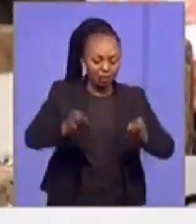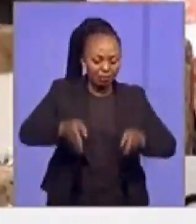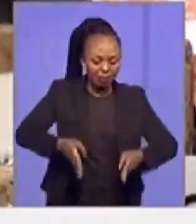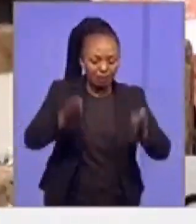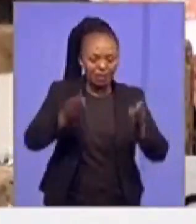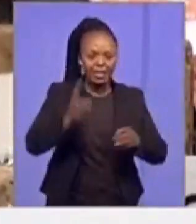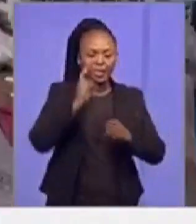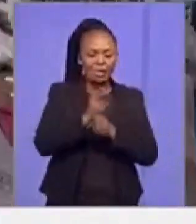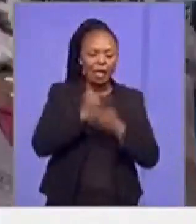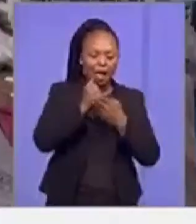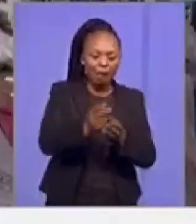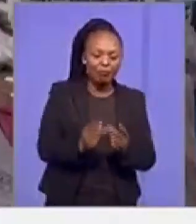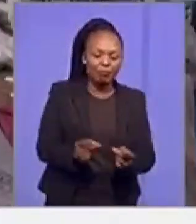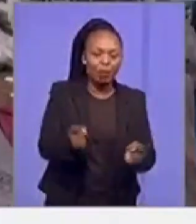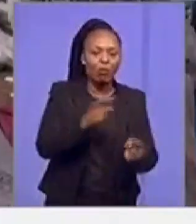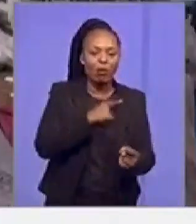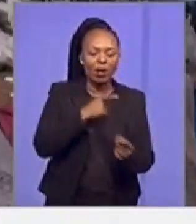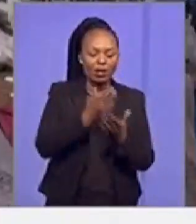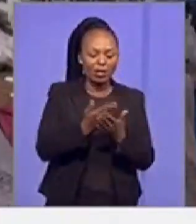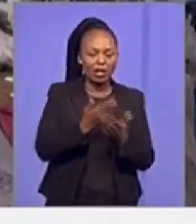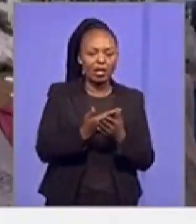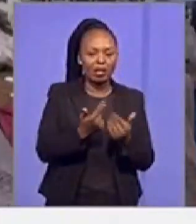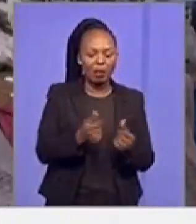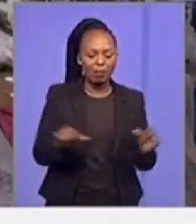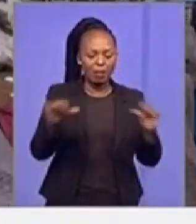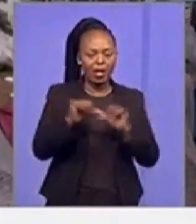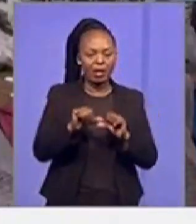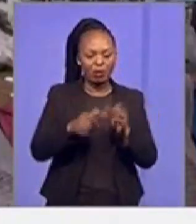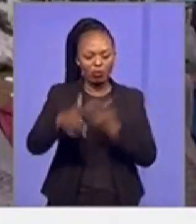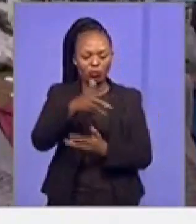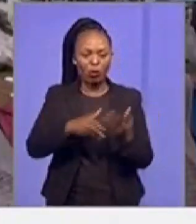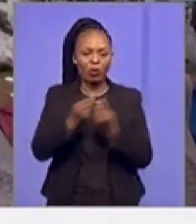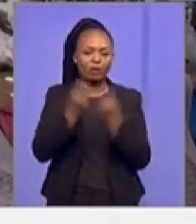ho fumantshwa thuso hore ba kgone ho kgutlisetswa setjhabeng.